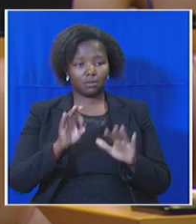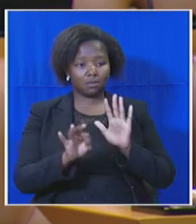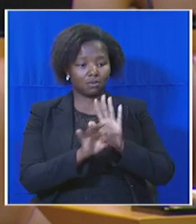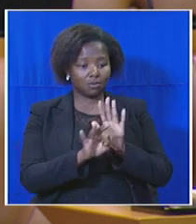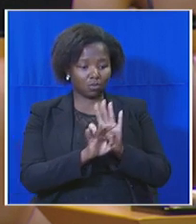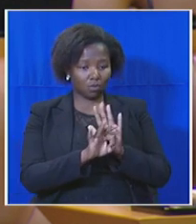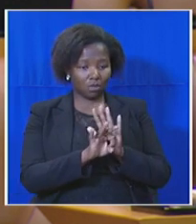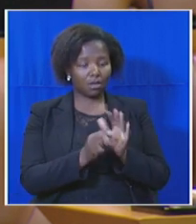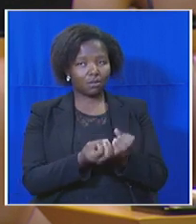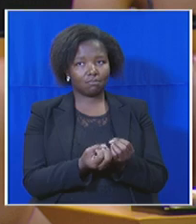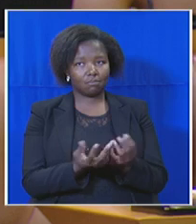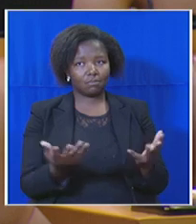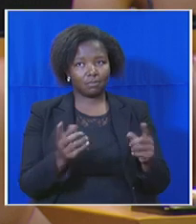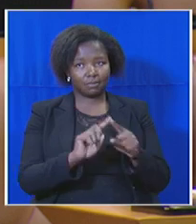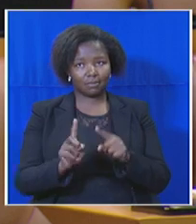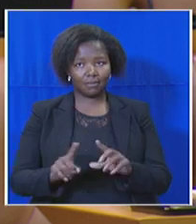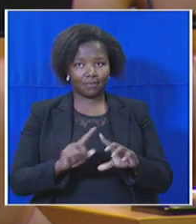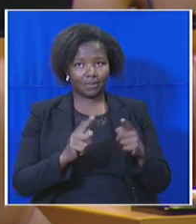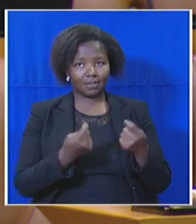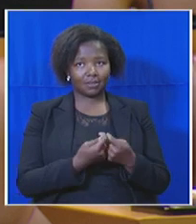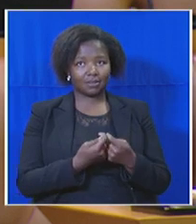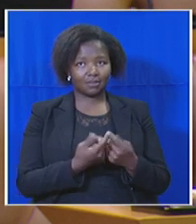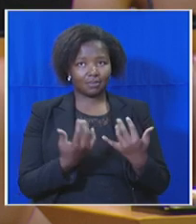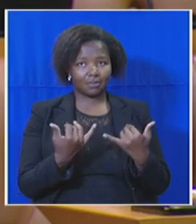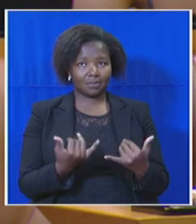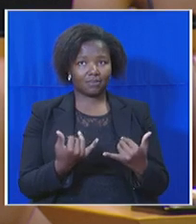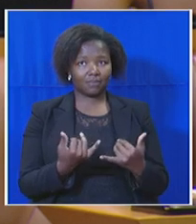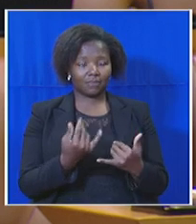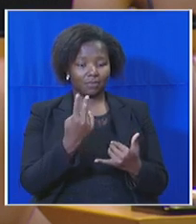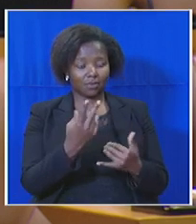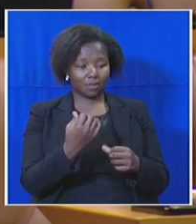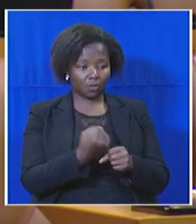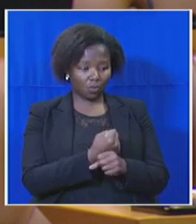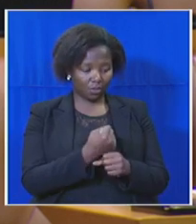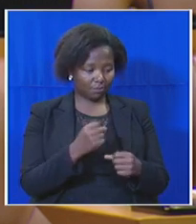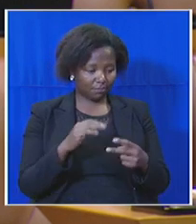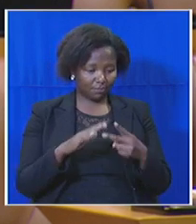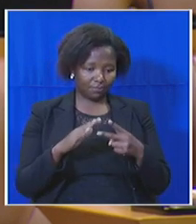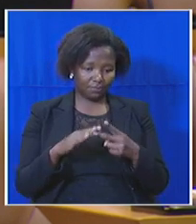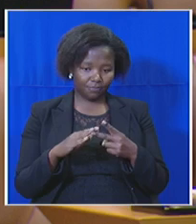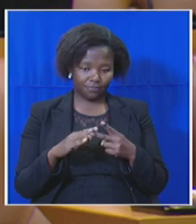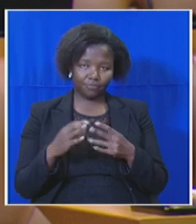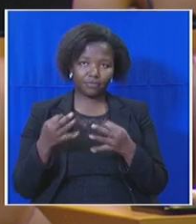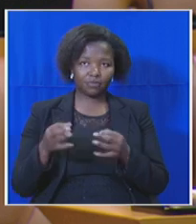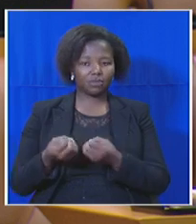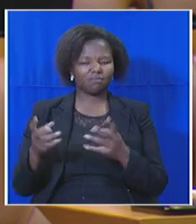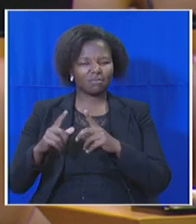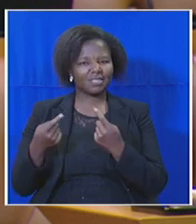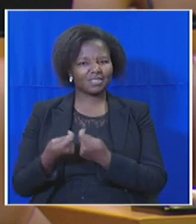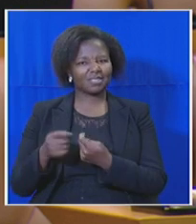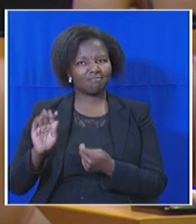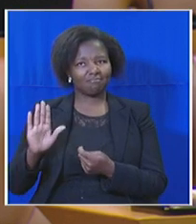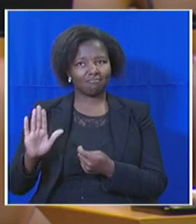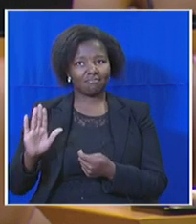different teams. 2 won as tournament top prizes, and 2 were freely given to the teams that didn't